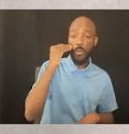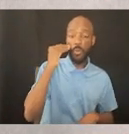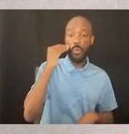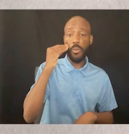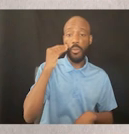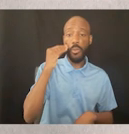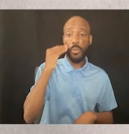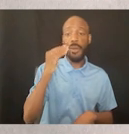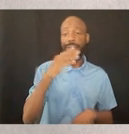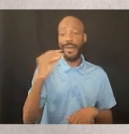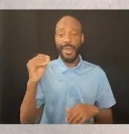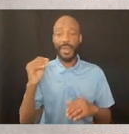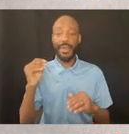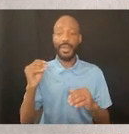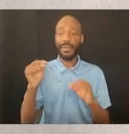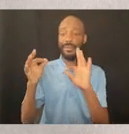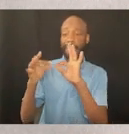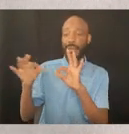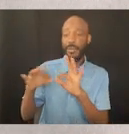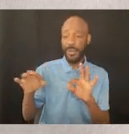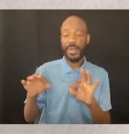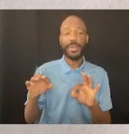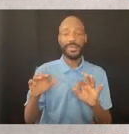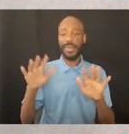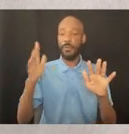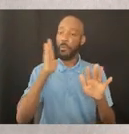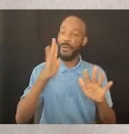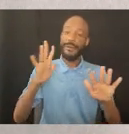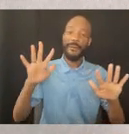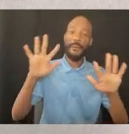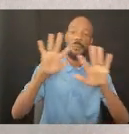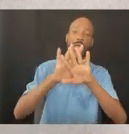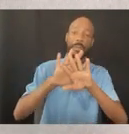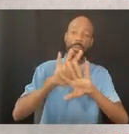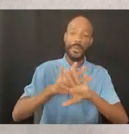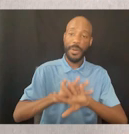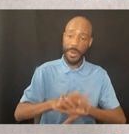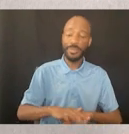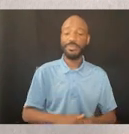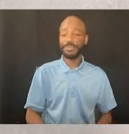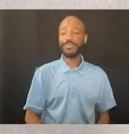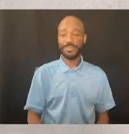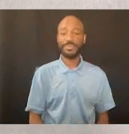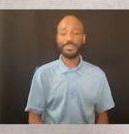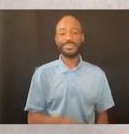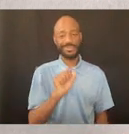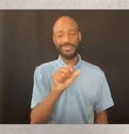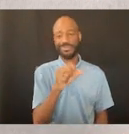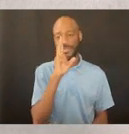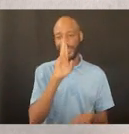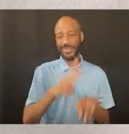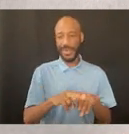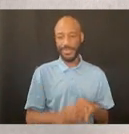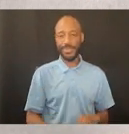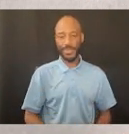and lyrics of songs with the photographs. Oh, this how neat. Really clear. Yeah, it was fun. It's